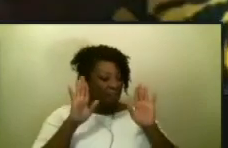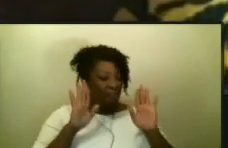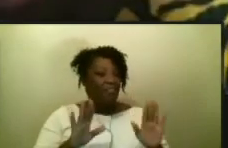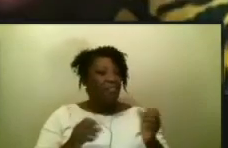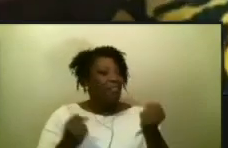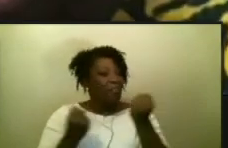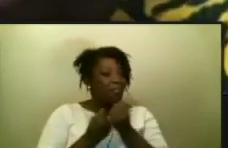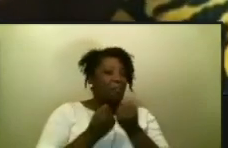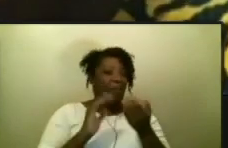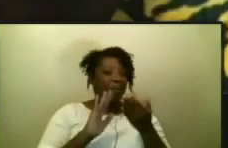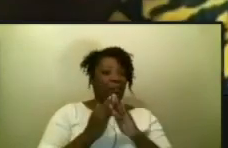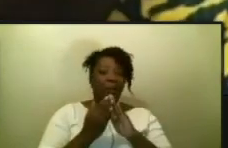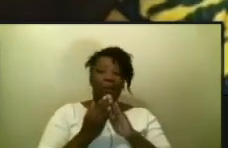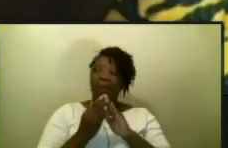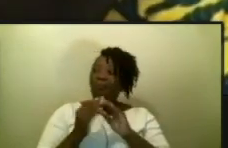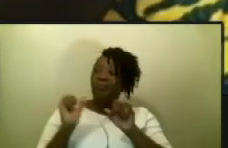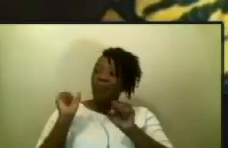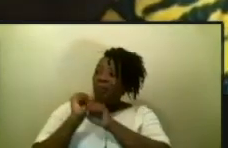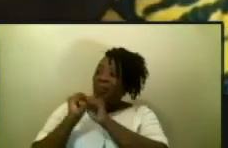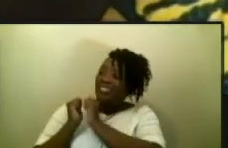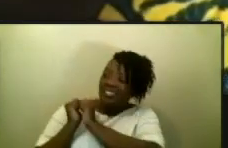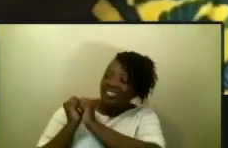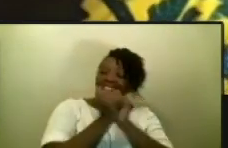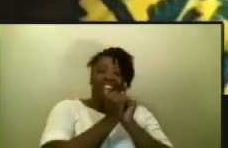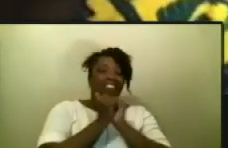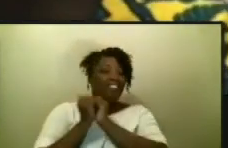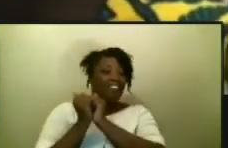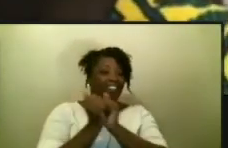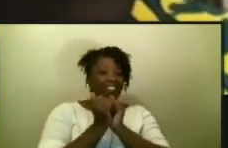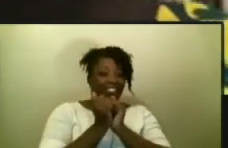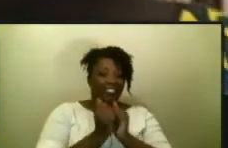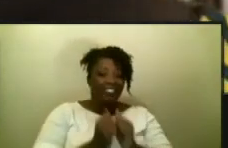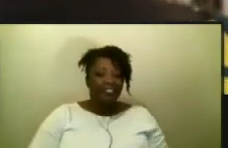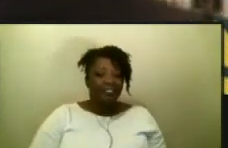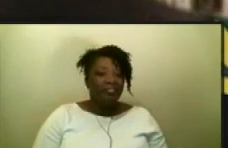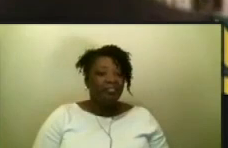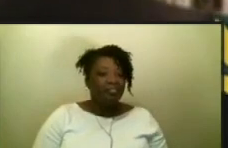and working together, because I know that Luz Mesa